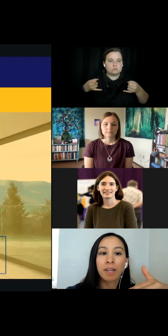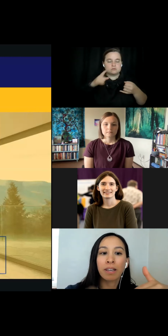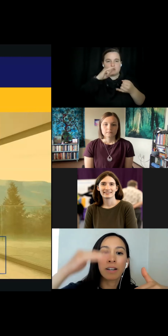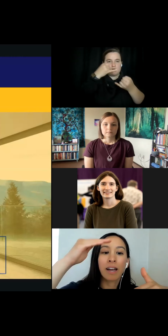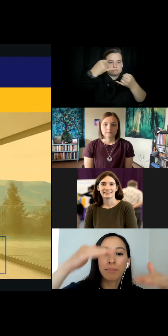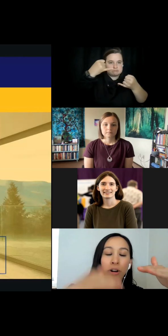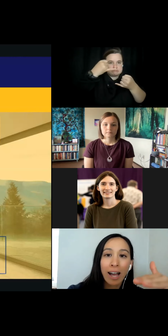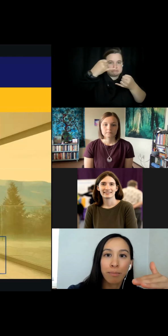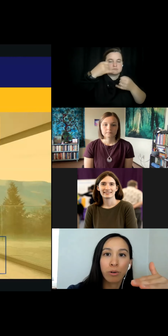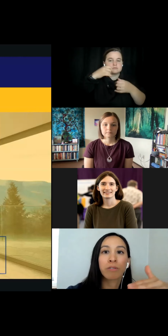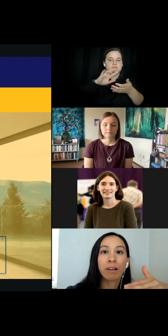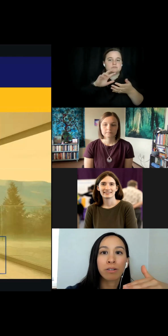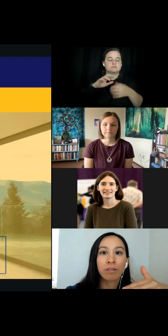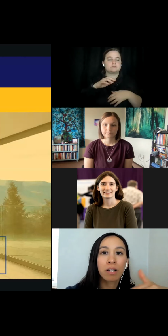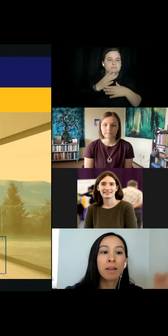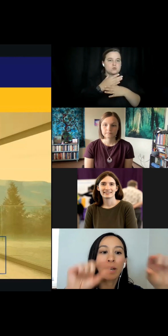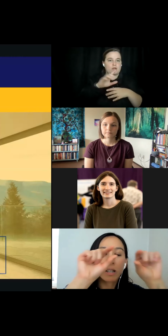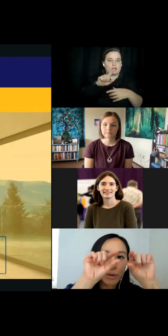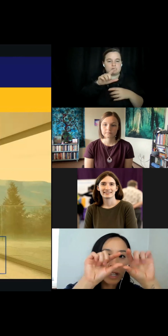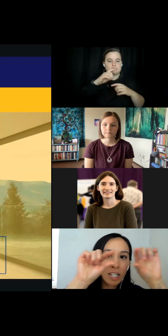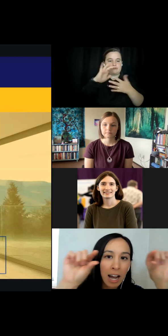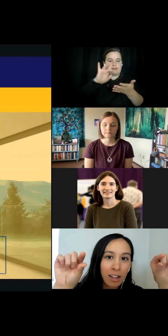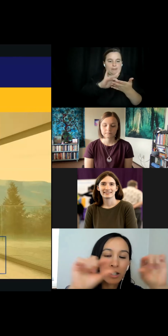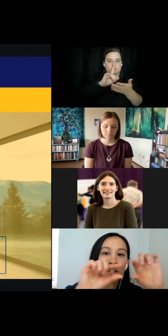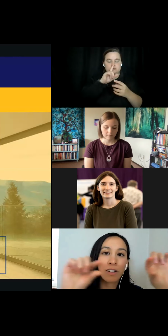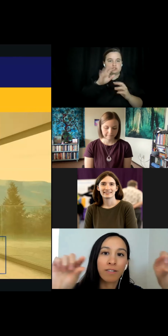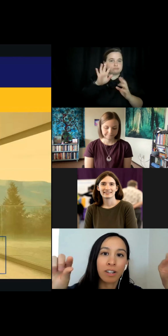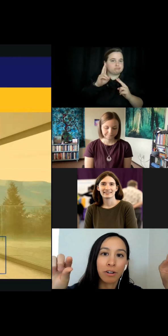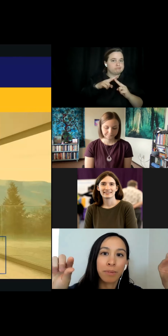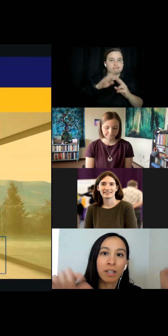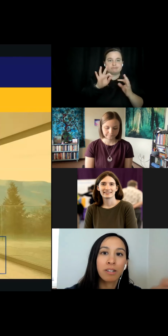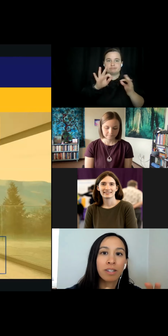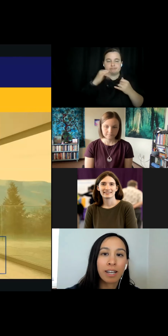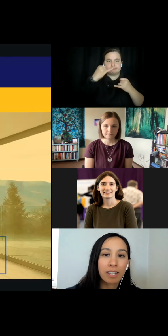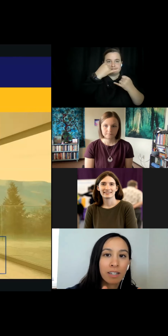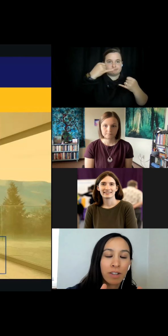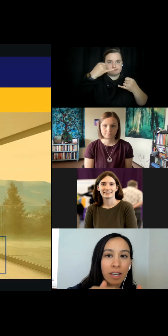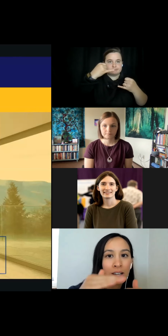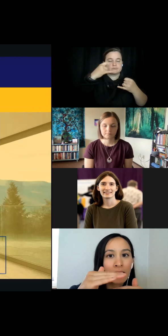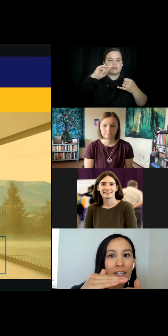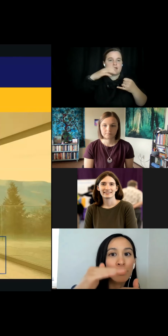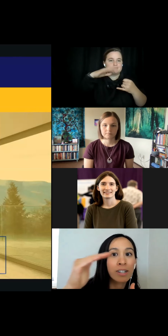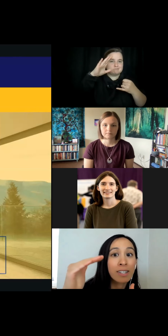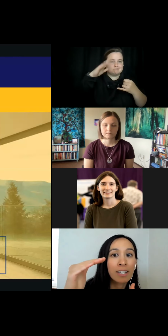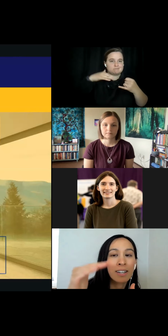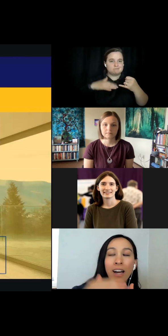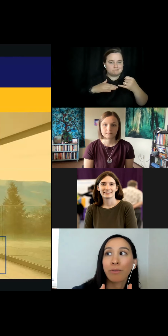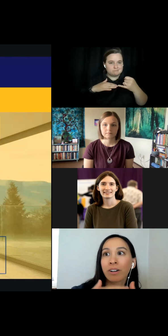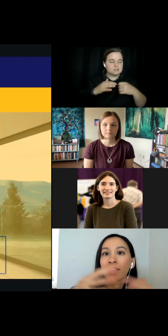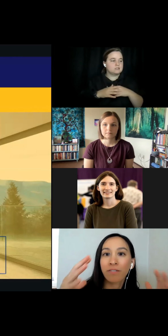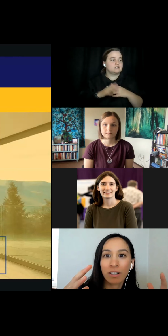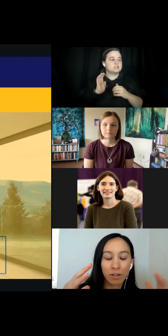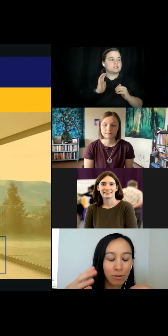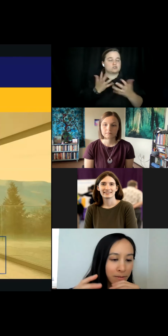optimum and hyper or hypoarousal, because we want to challenge ourselves a little bit. So this idea of like increasing